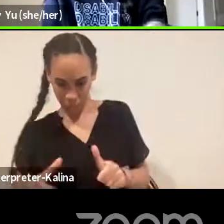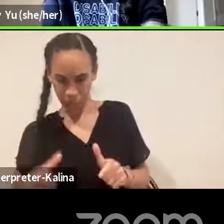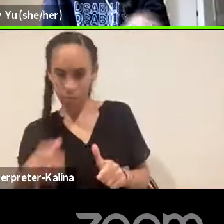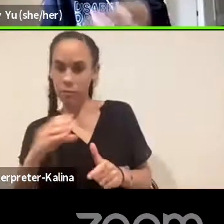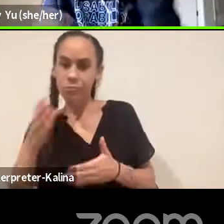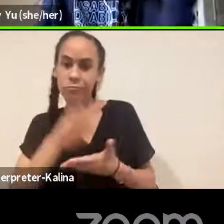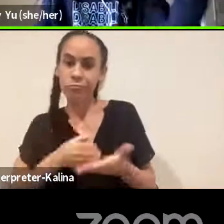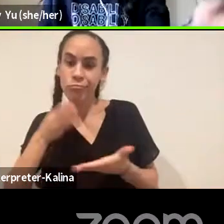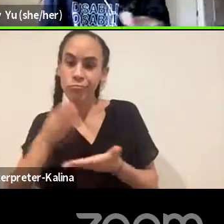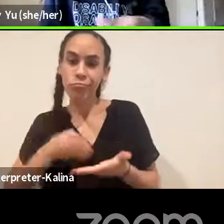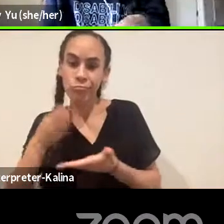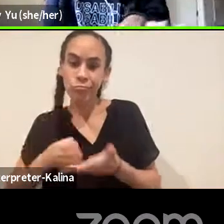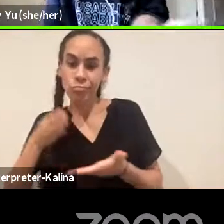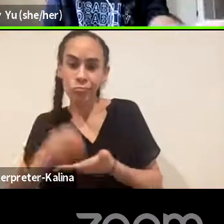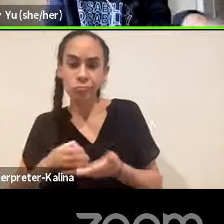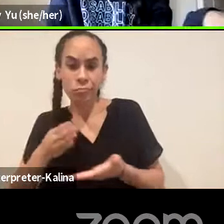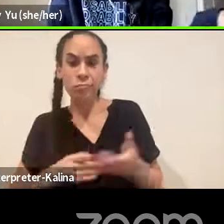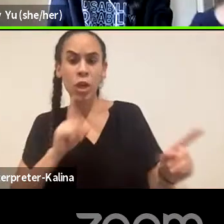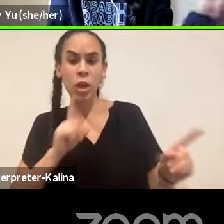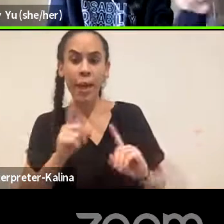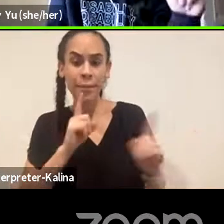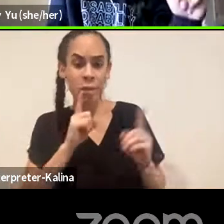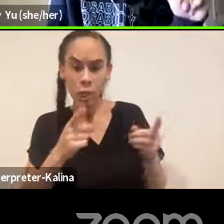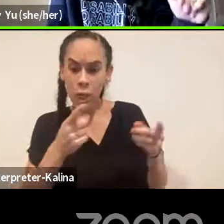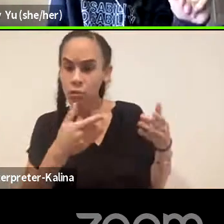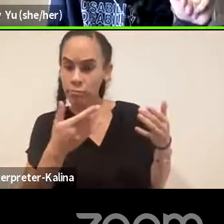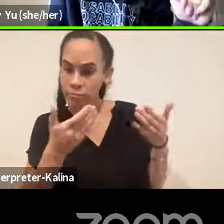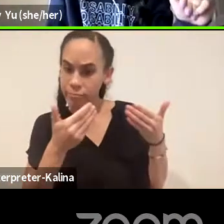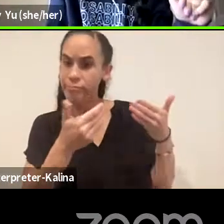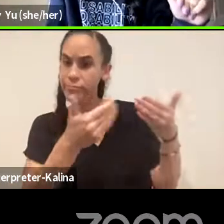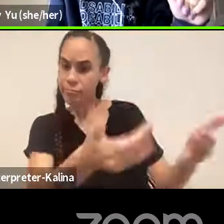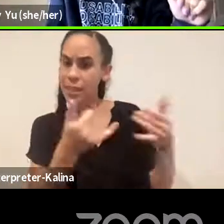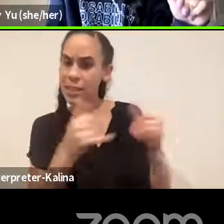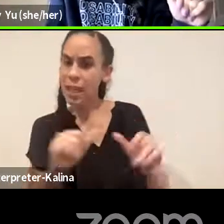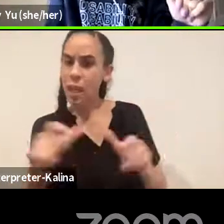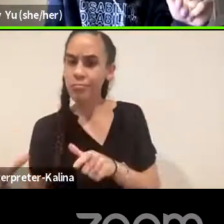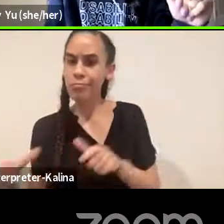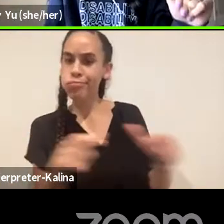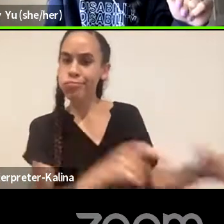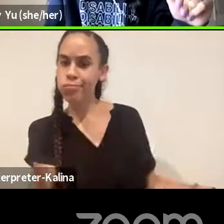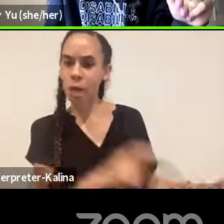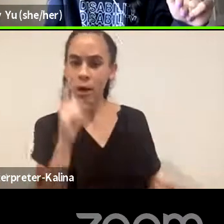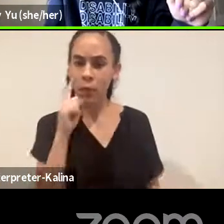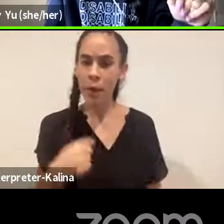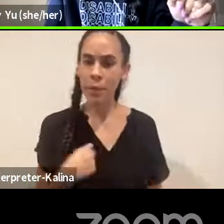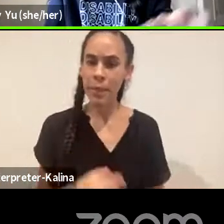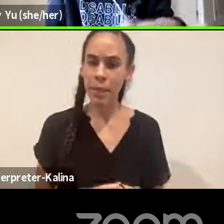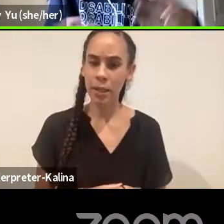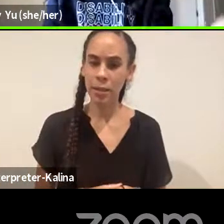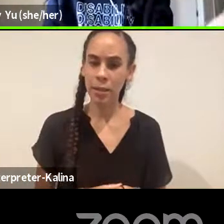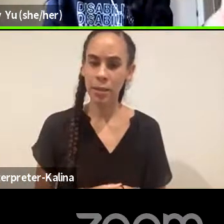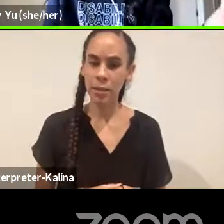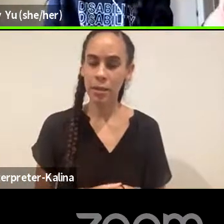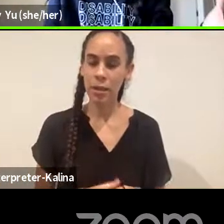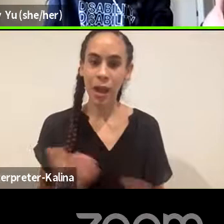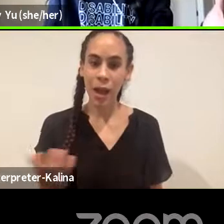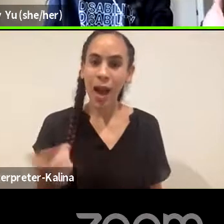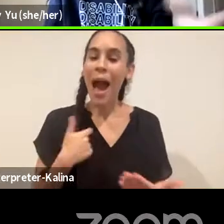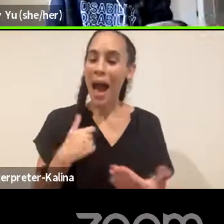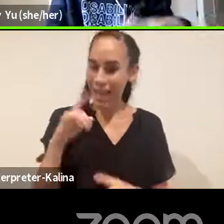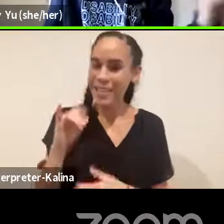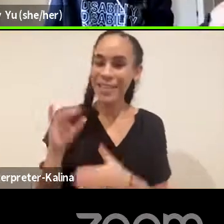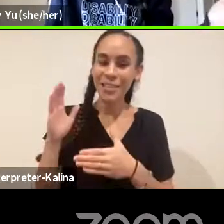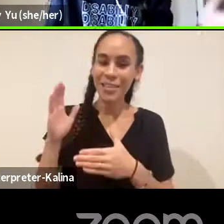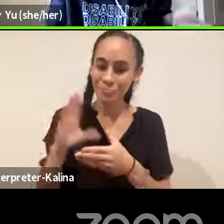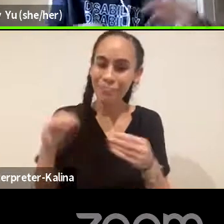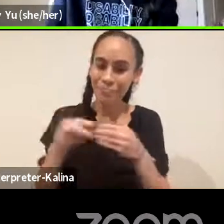cuts my meat, conversation's still going, and then he pushes the plate back over to me. And I have shared this story